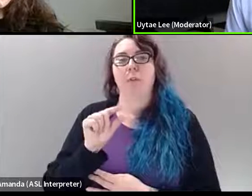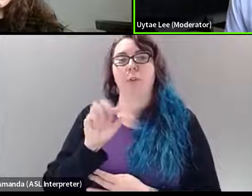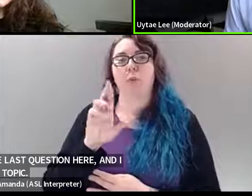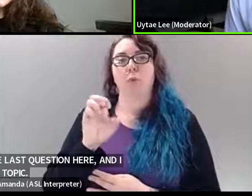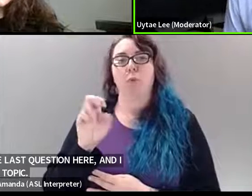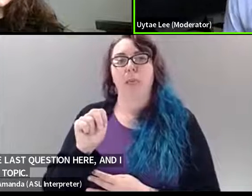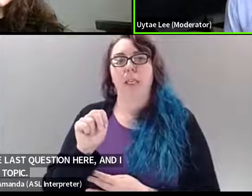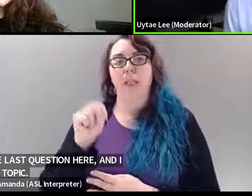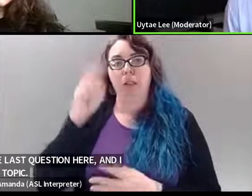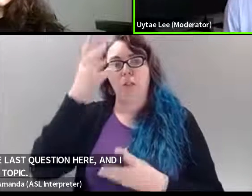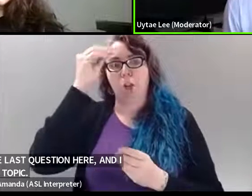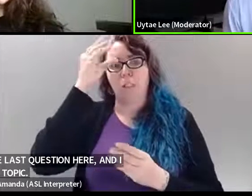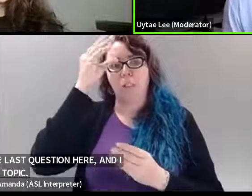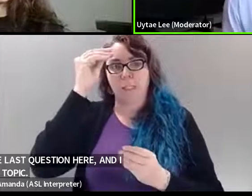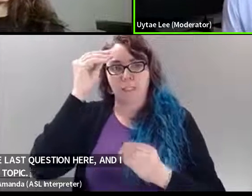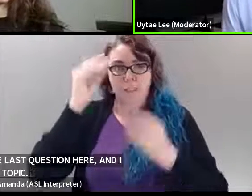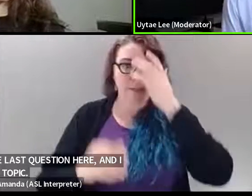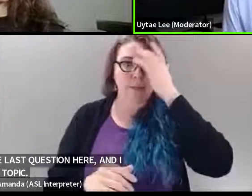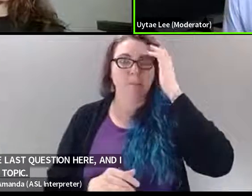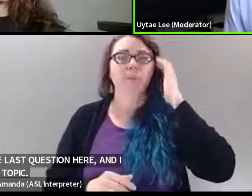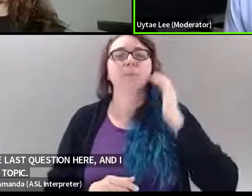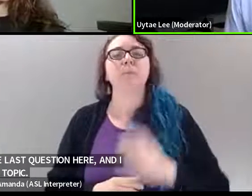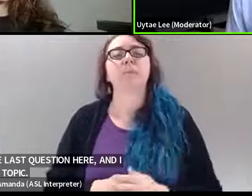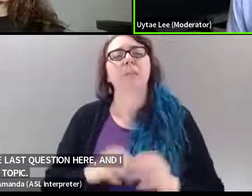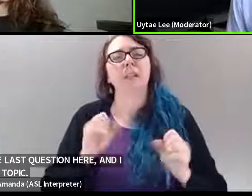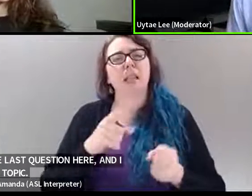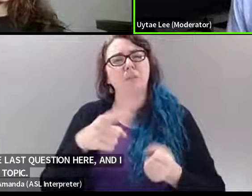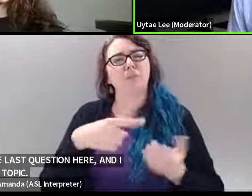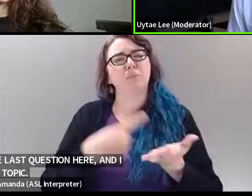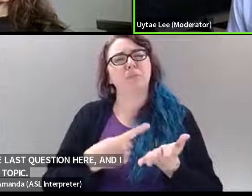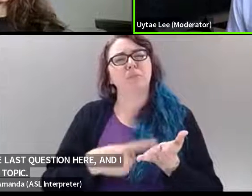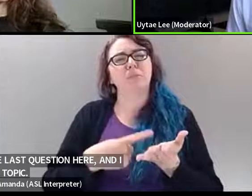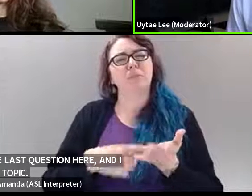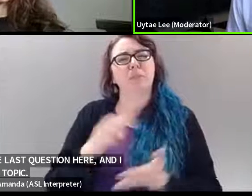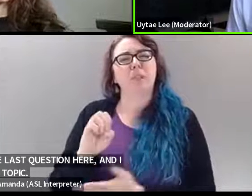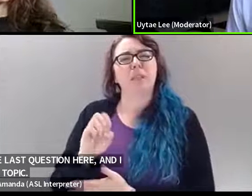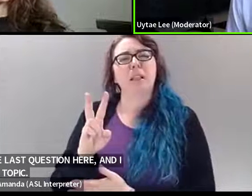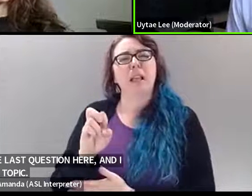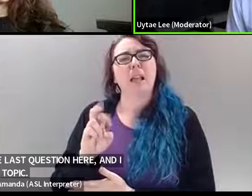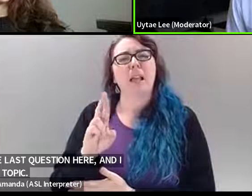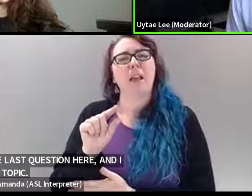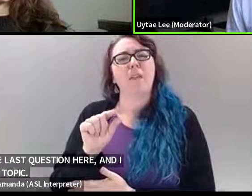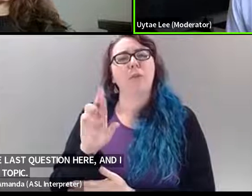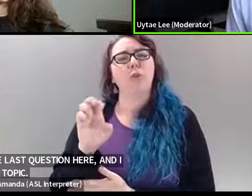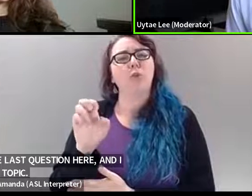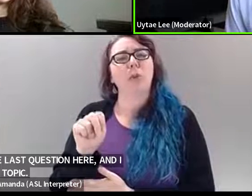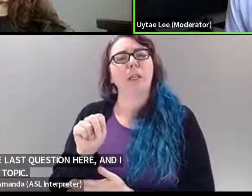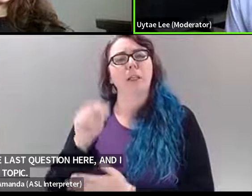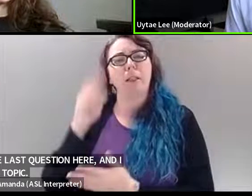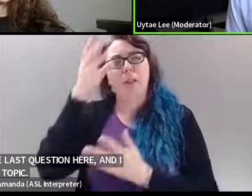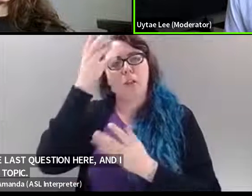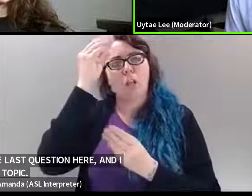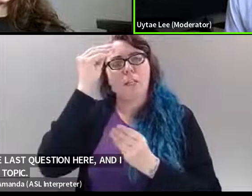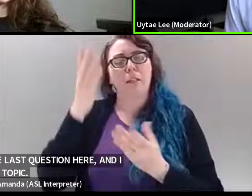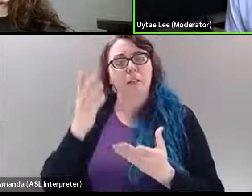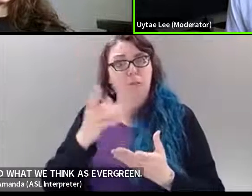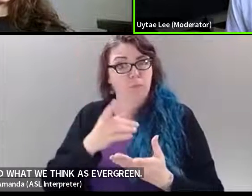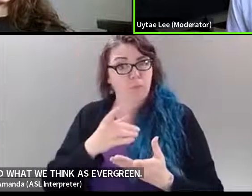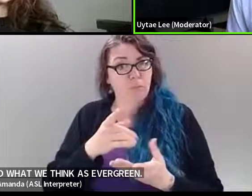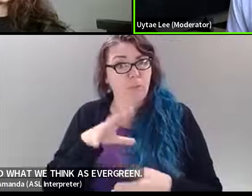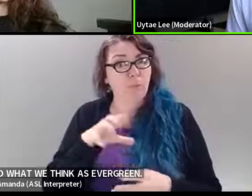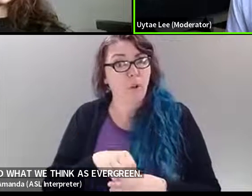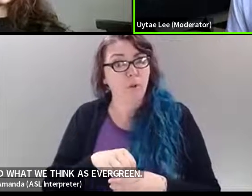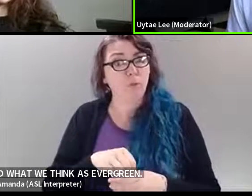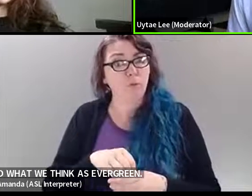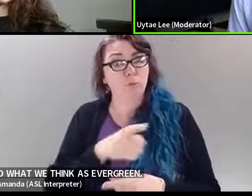story? So the question specifically is, can you talk about the role that evergreen content plays in your reception of pitches? Are you more or less likely to